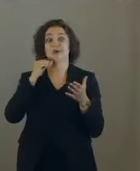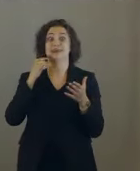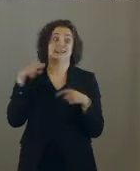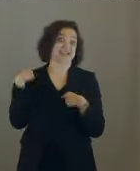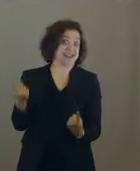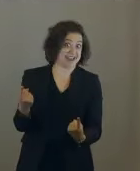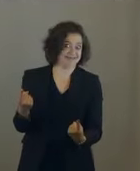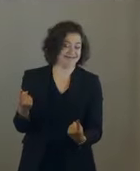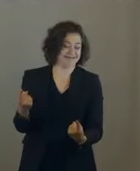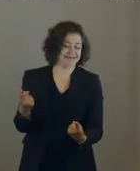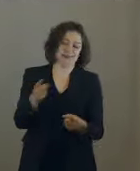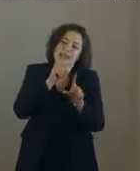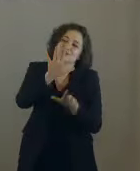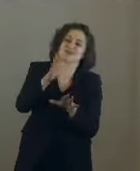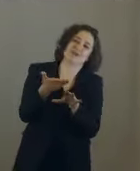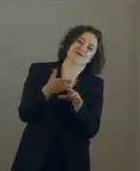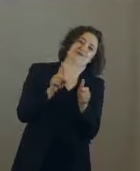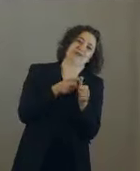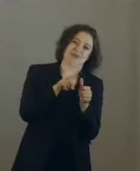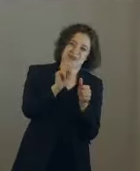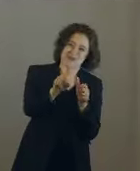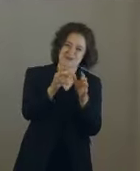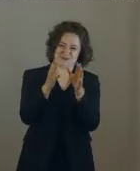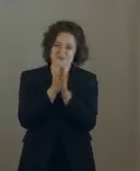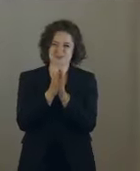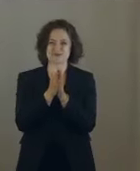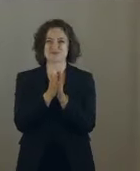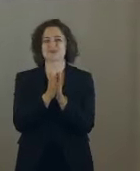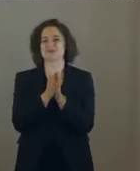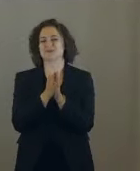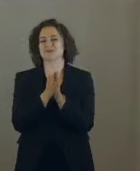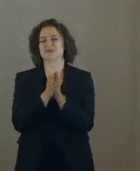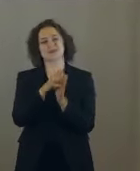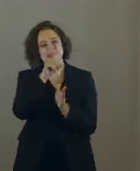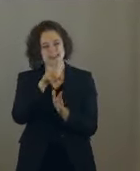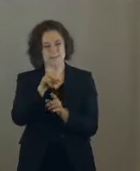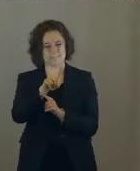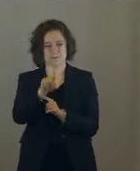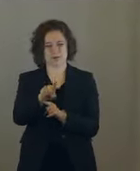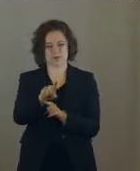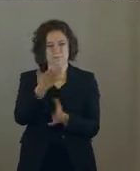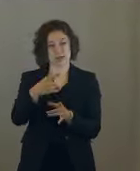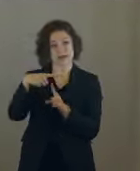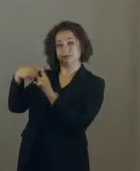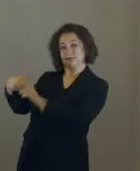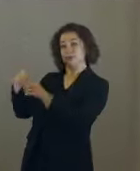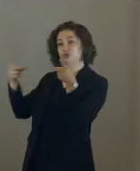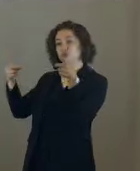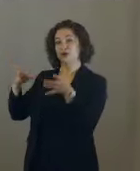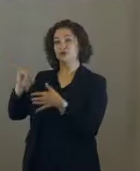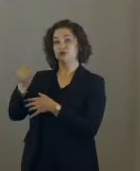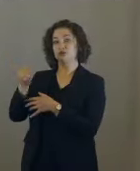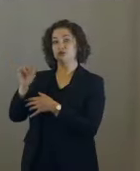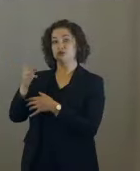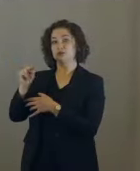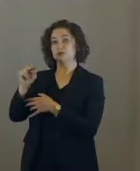answer your earlier prompt, that was it. I think this question is directed more to Director Johnson.